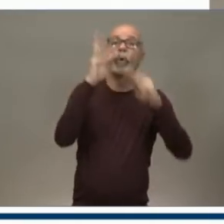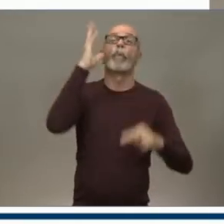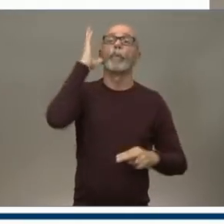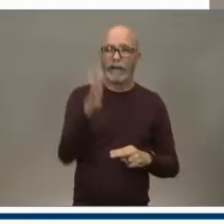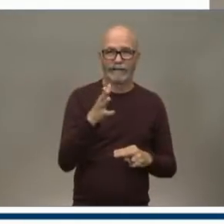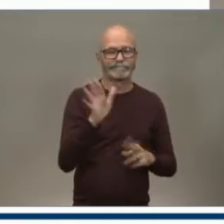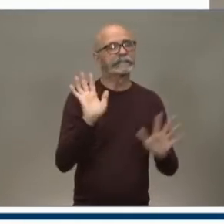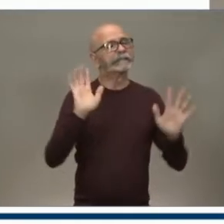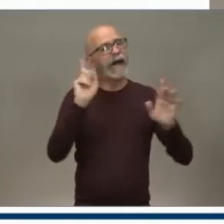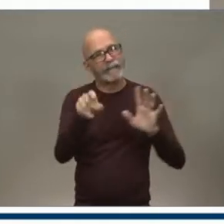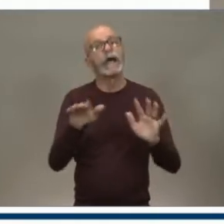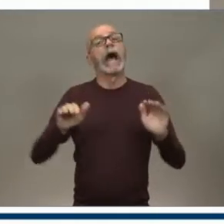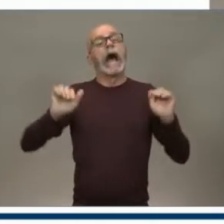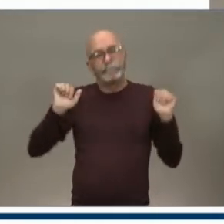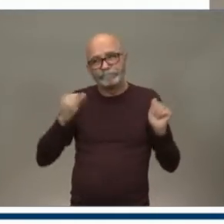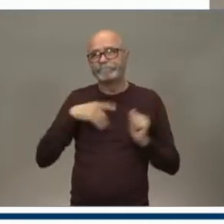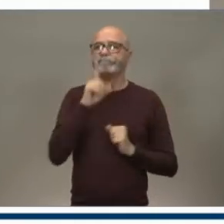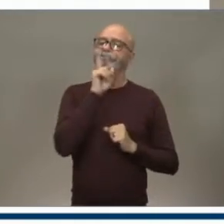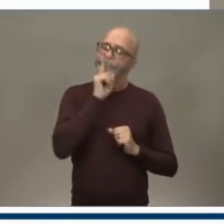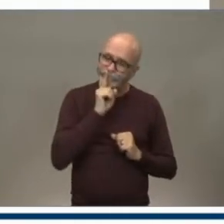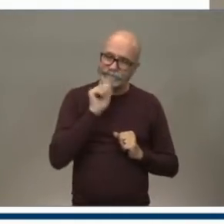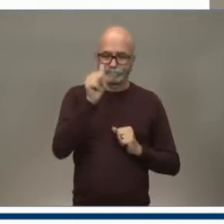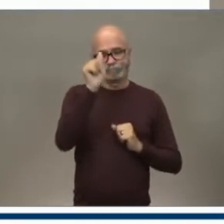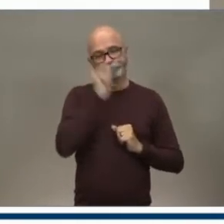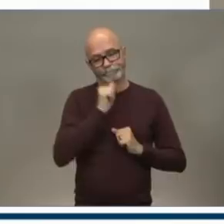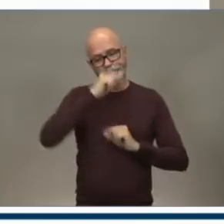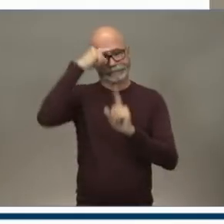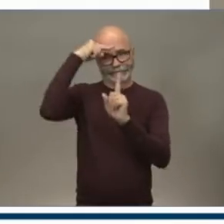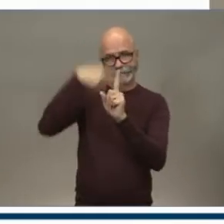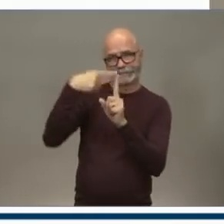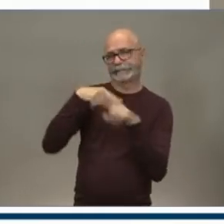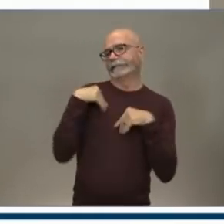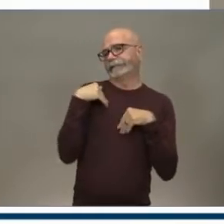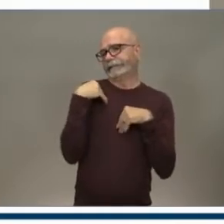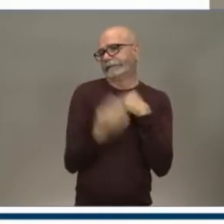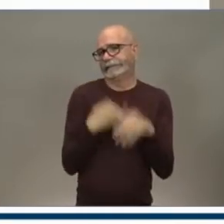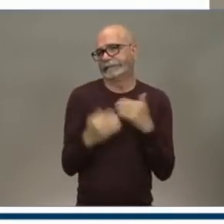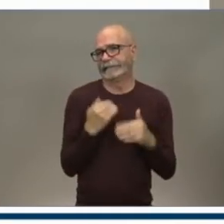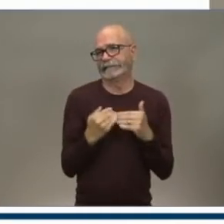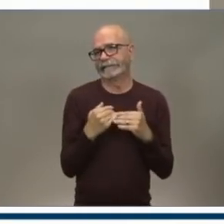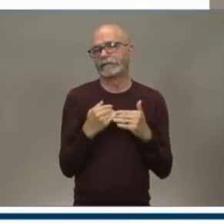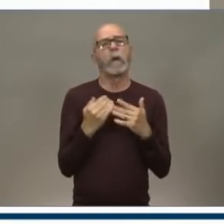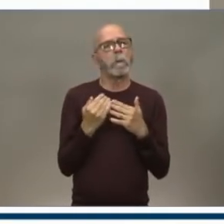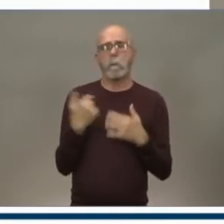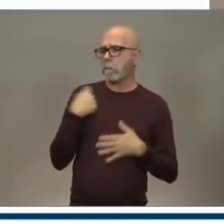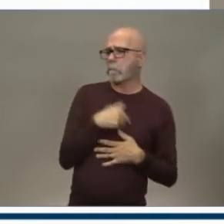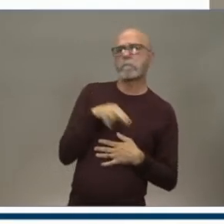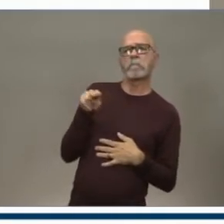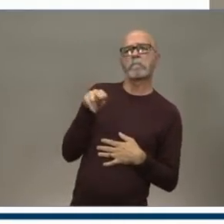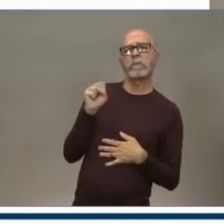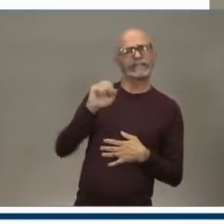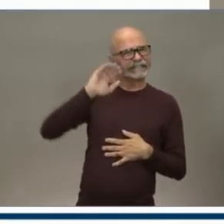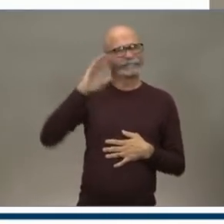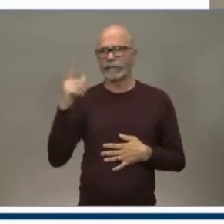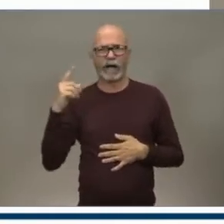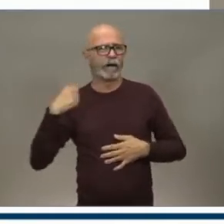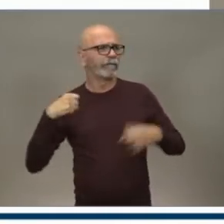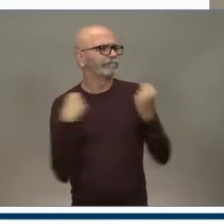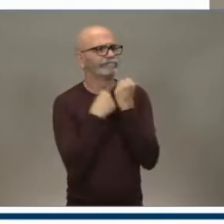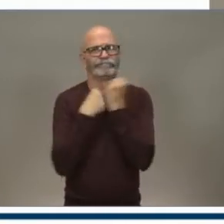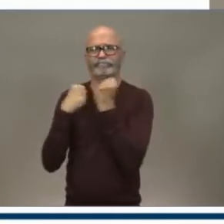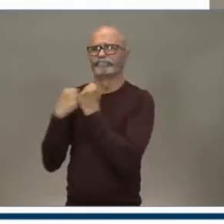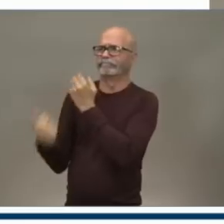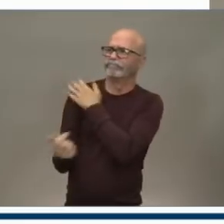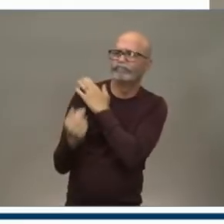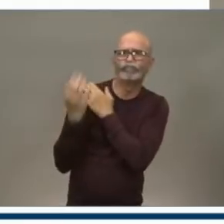Nova Scotia that we will come together in a time of a crisis and support each other. Now is that time. We need to take this seriously